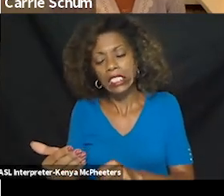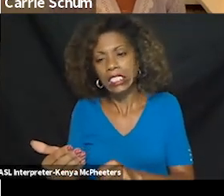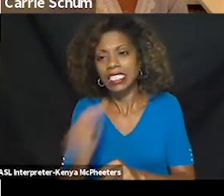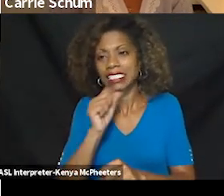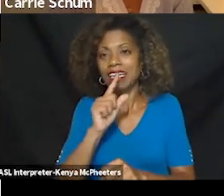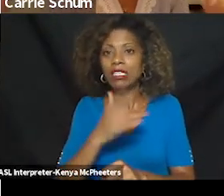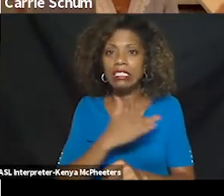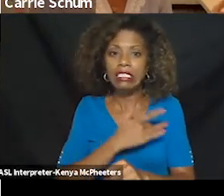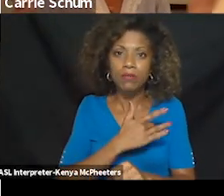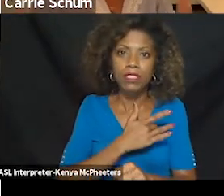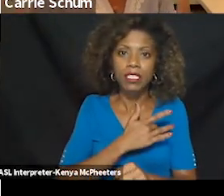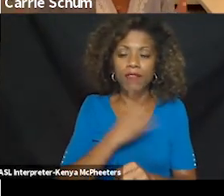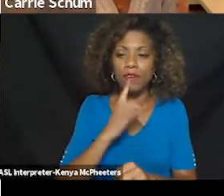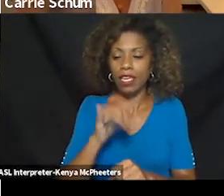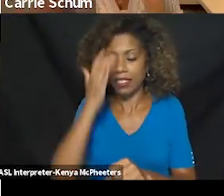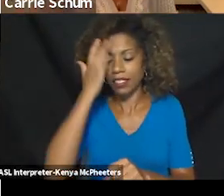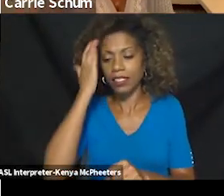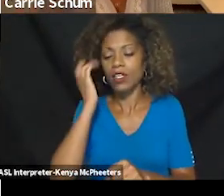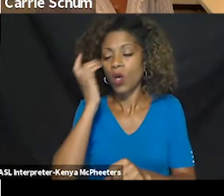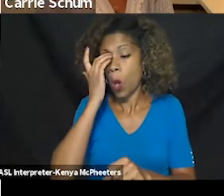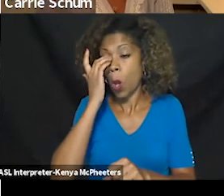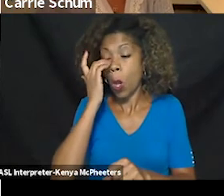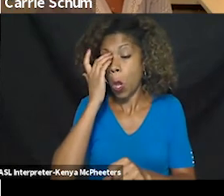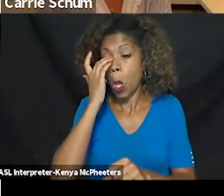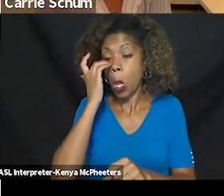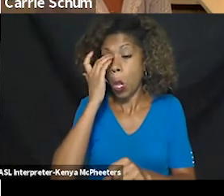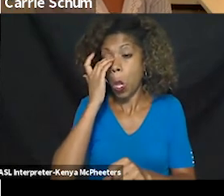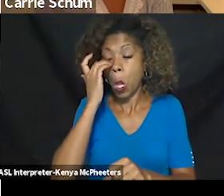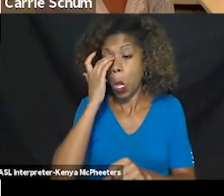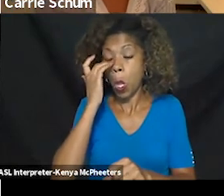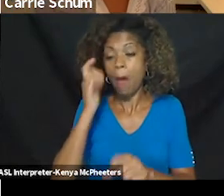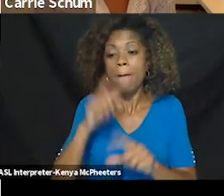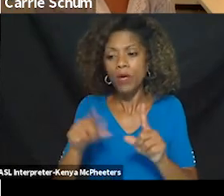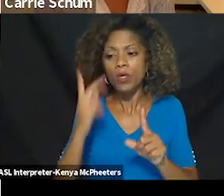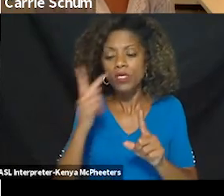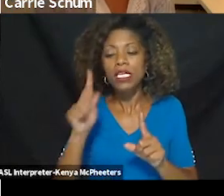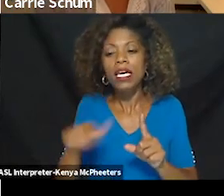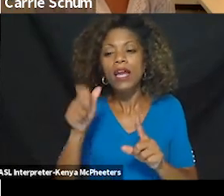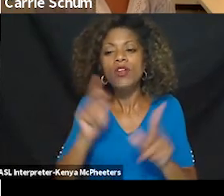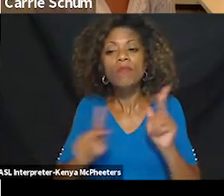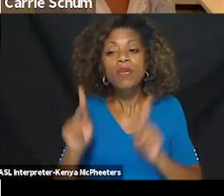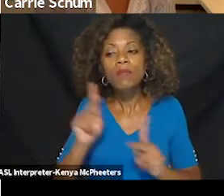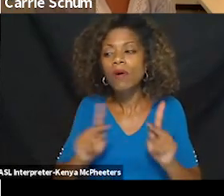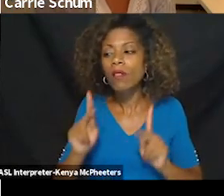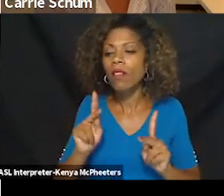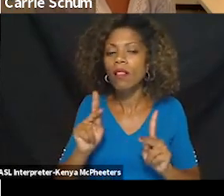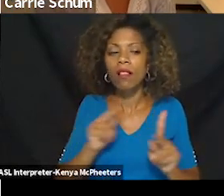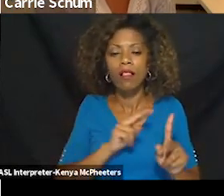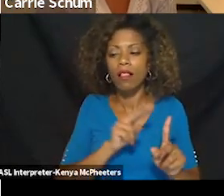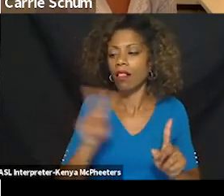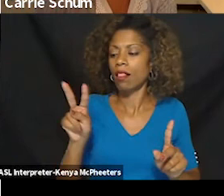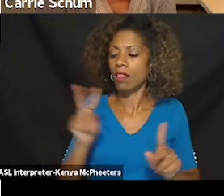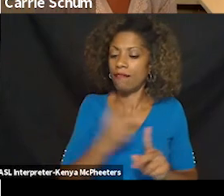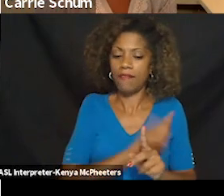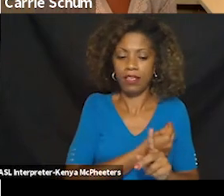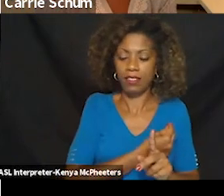But as we saw with the testing, social proof, really important for people. When you see other people getting it, you see that you could get it too. And